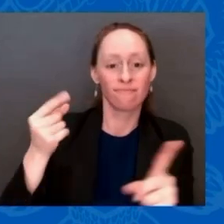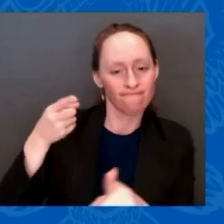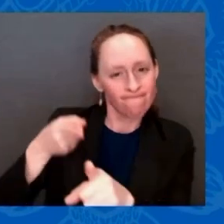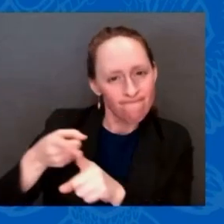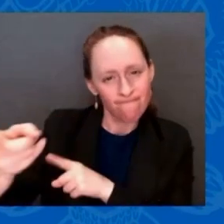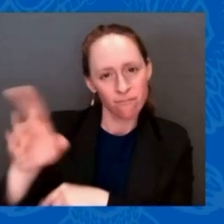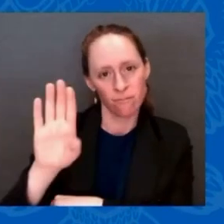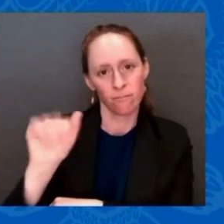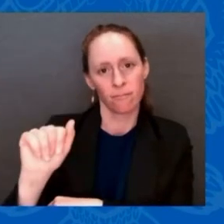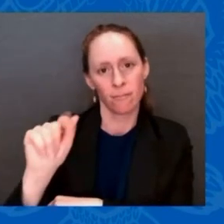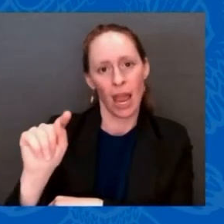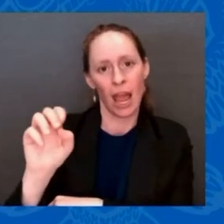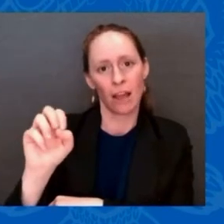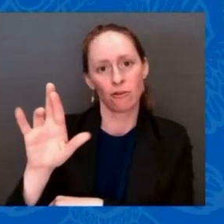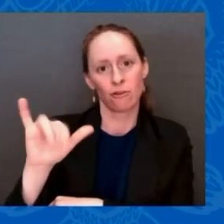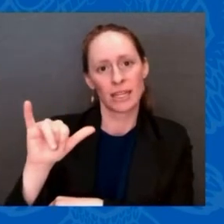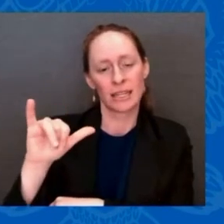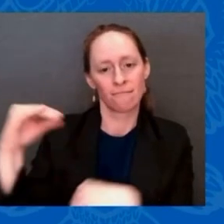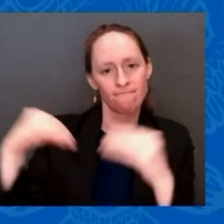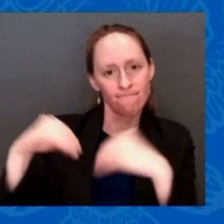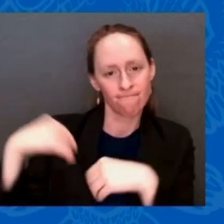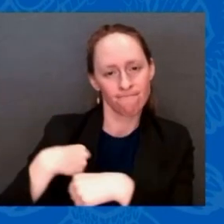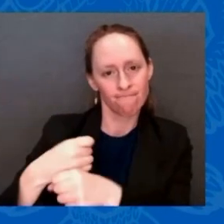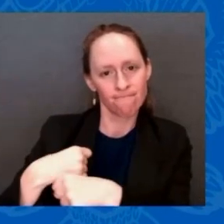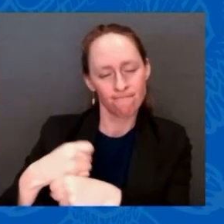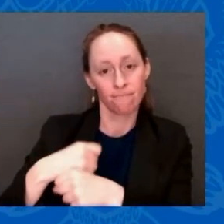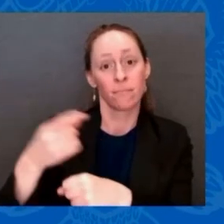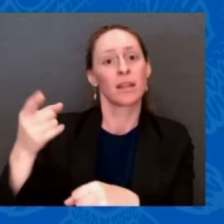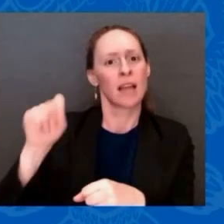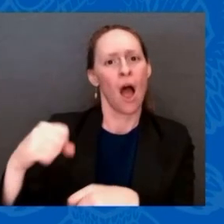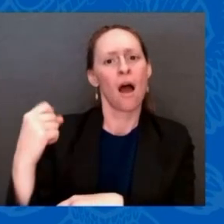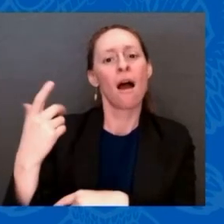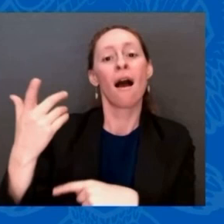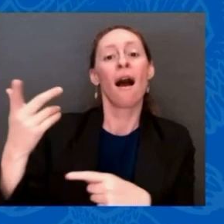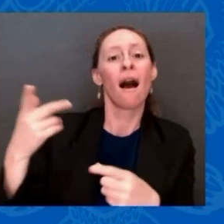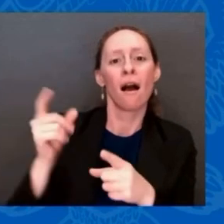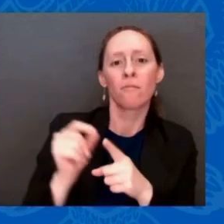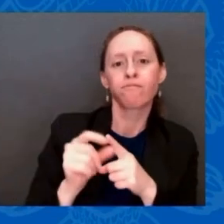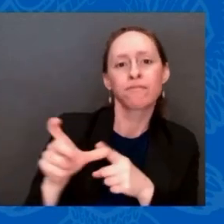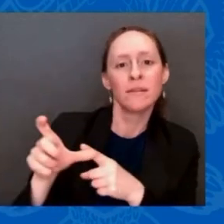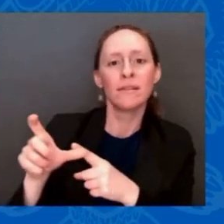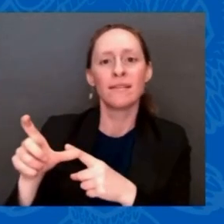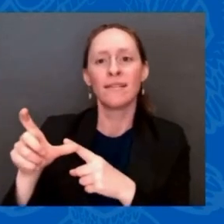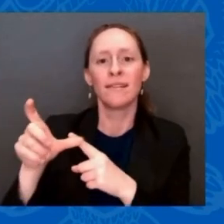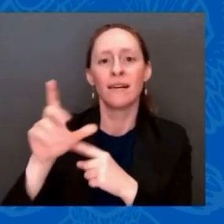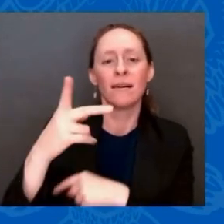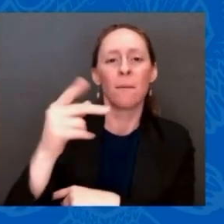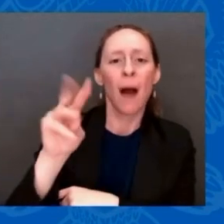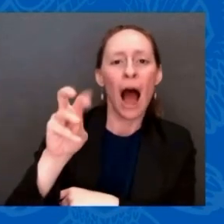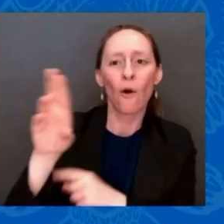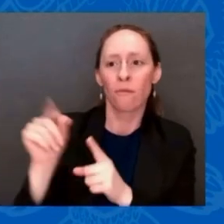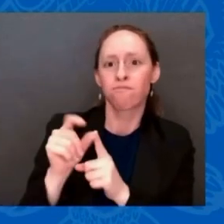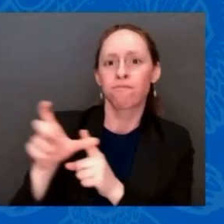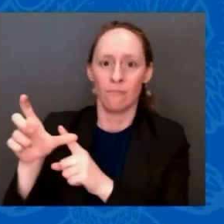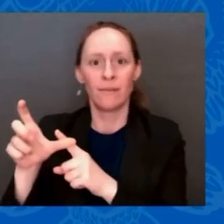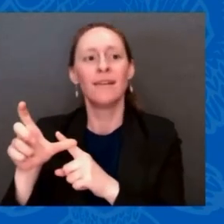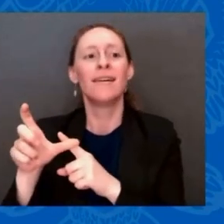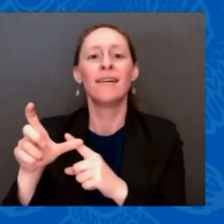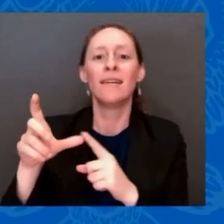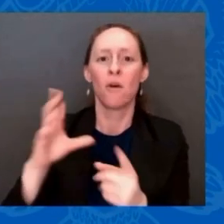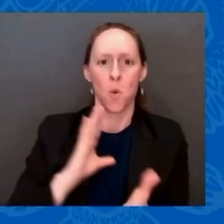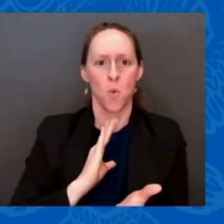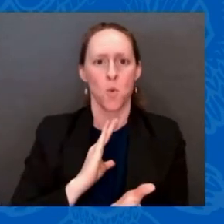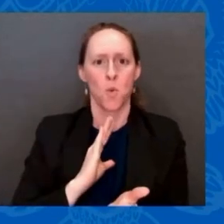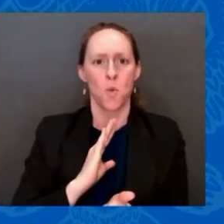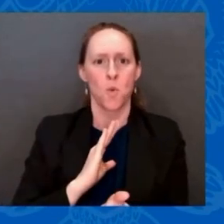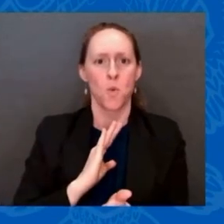energy. And it's being built on the same exact site, bringing back 750 good-paying jobs, bringing back a sense of